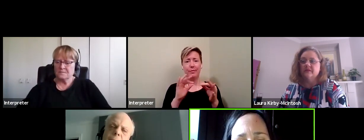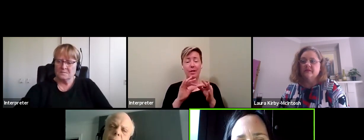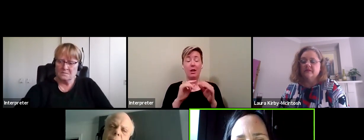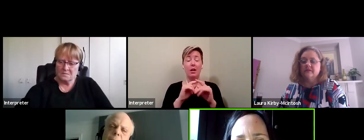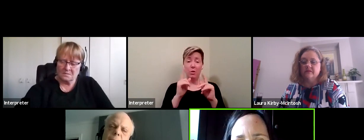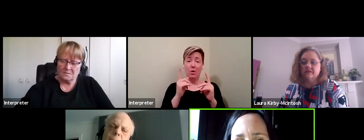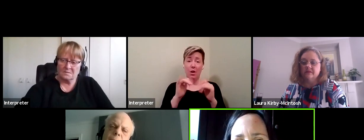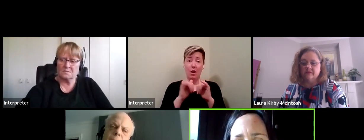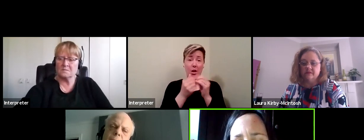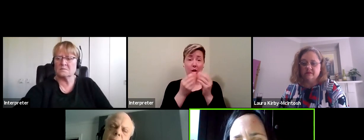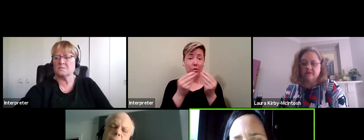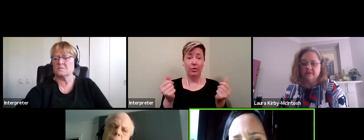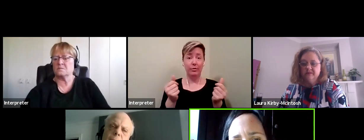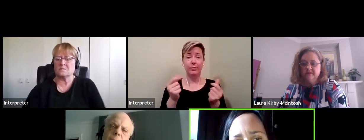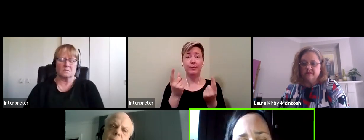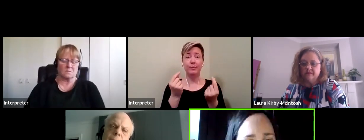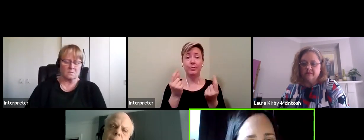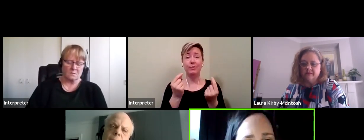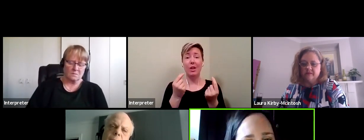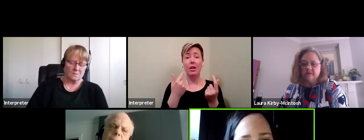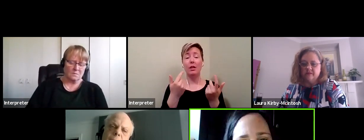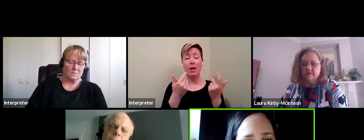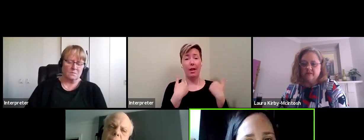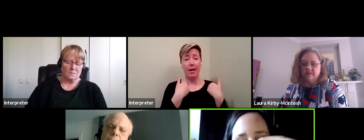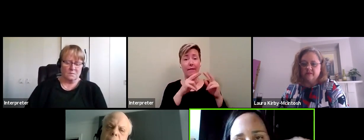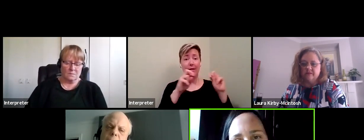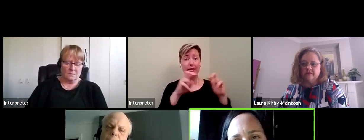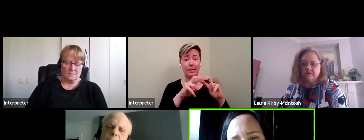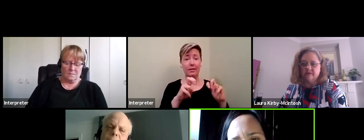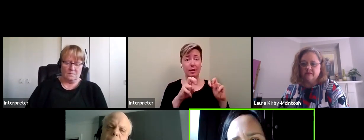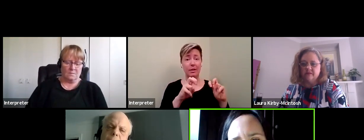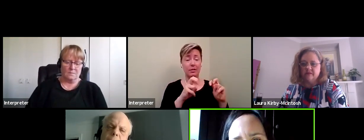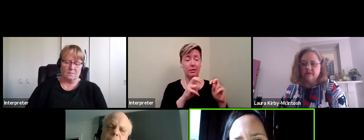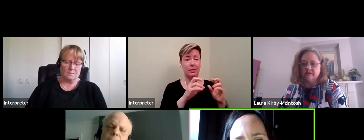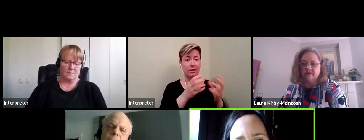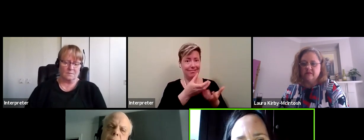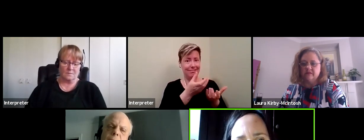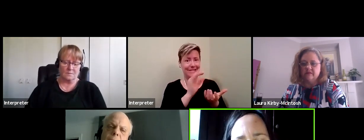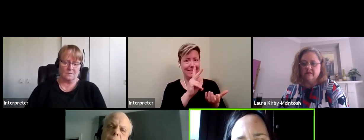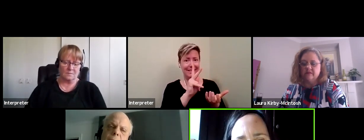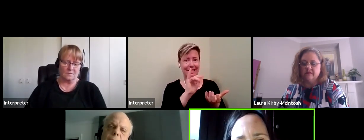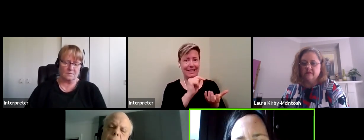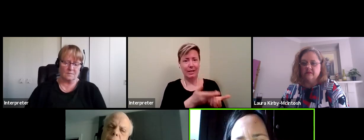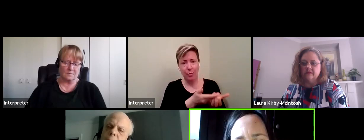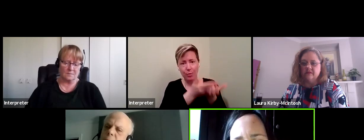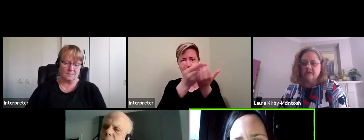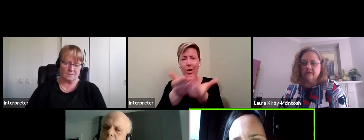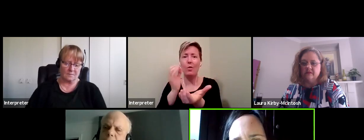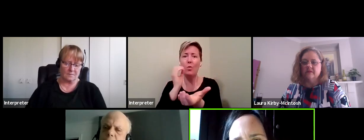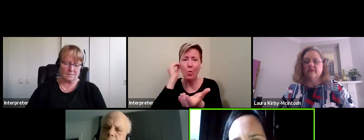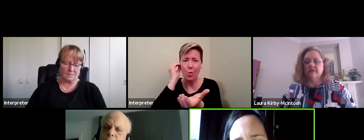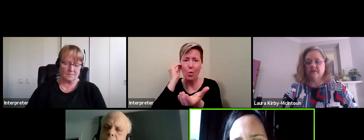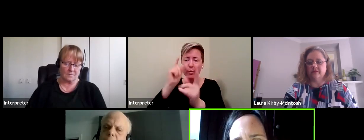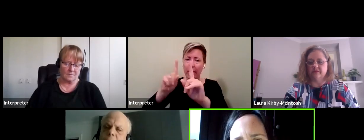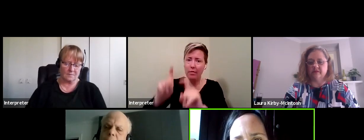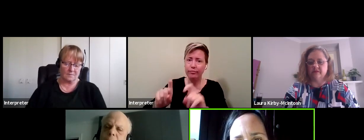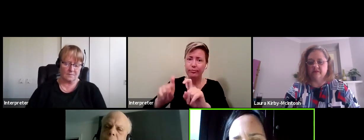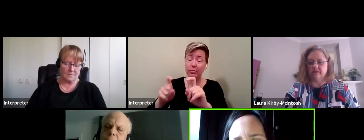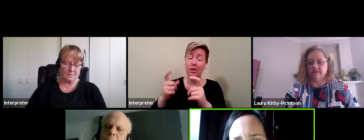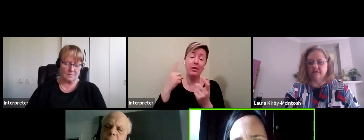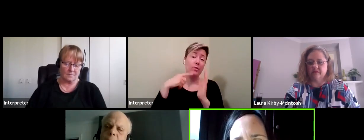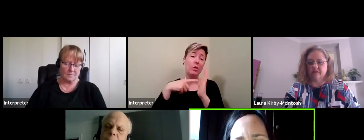an implementation of mobile testing units for people with disabilities in the community. So some people with disabilities can receive testing at home for things like strep